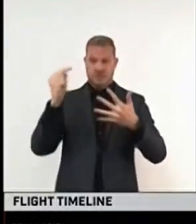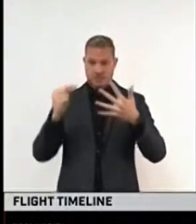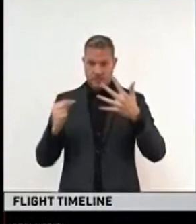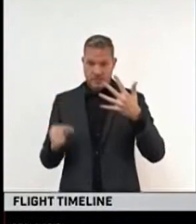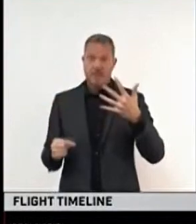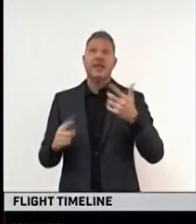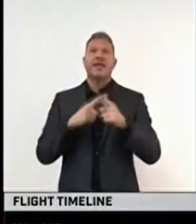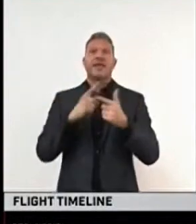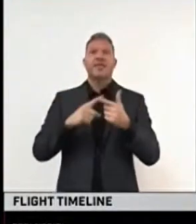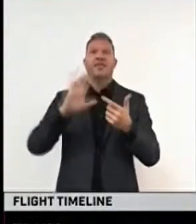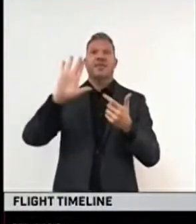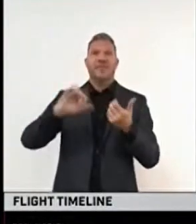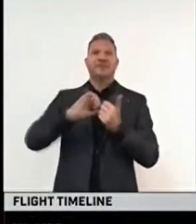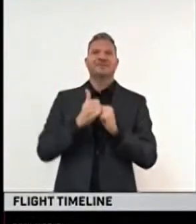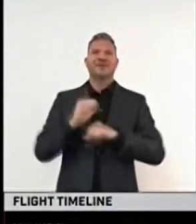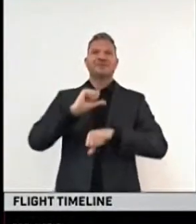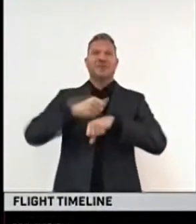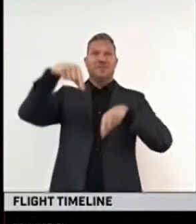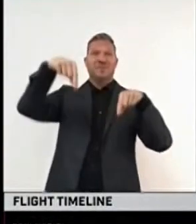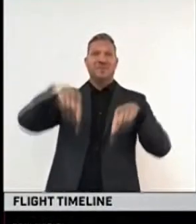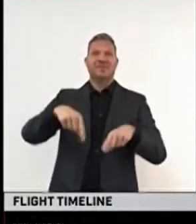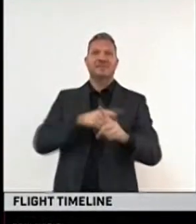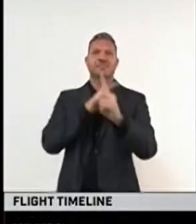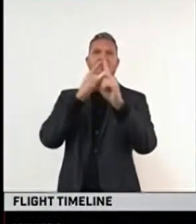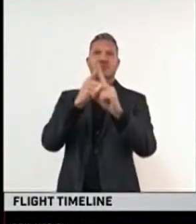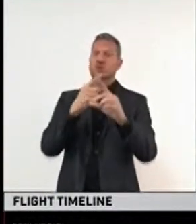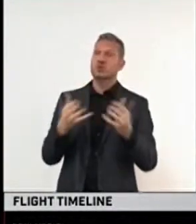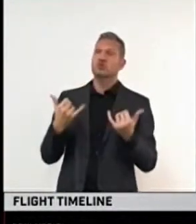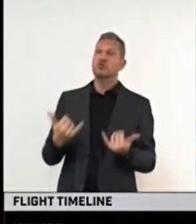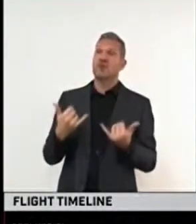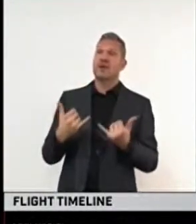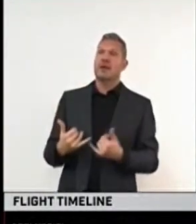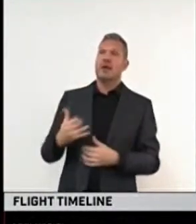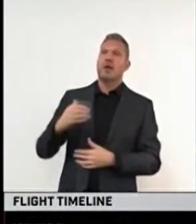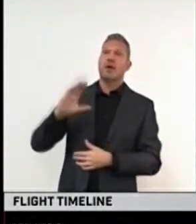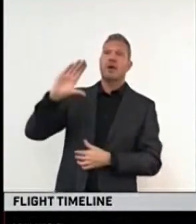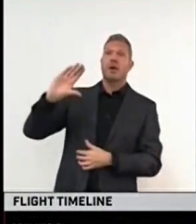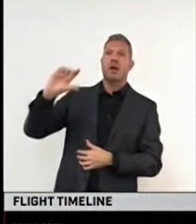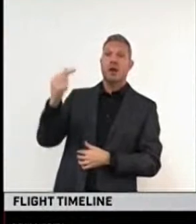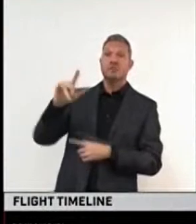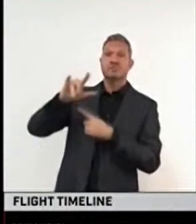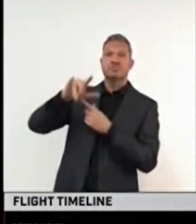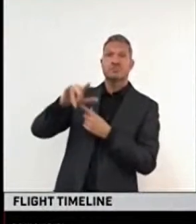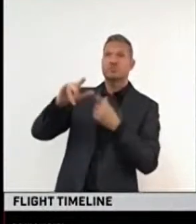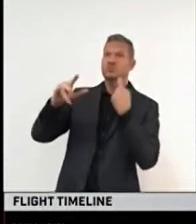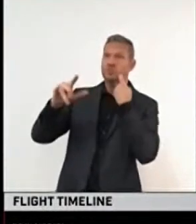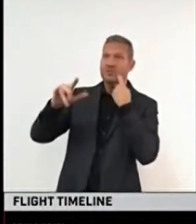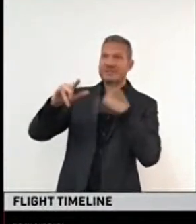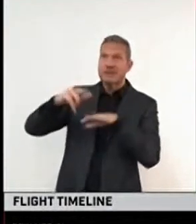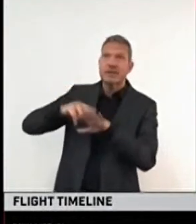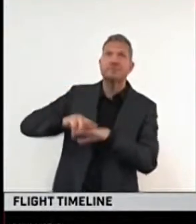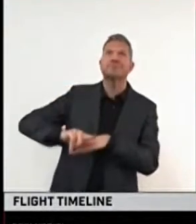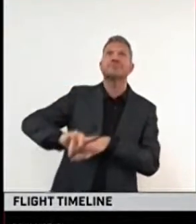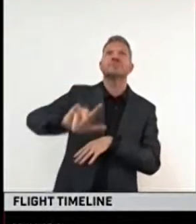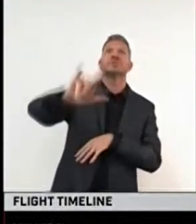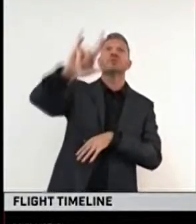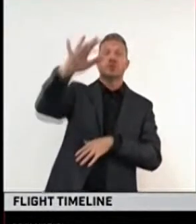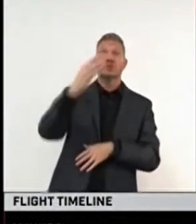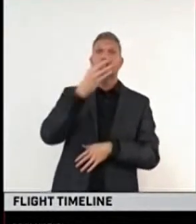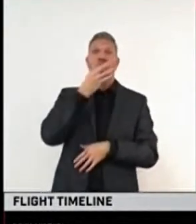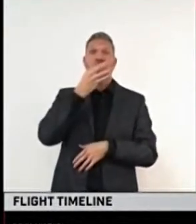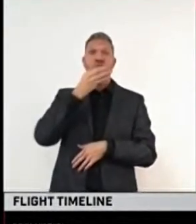this specific mission. Excellent. So Cosmic Girl just took off. She and Launcher One are on their way to the drop point. It's going to get very exciting here soon. You know, in your